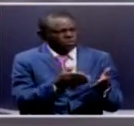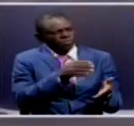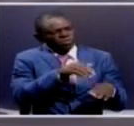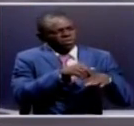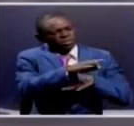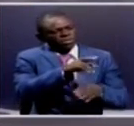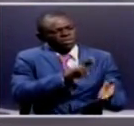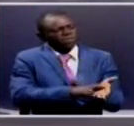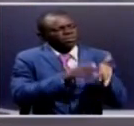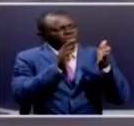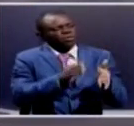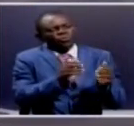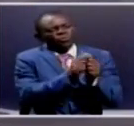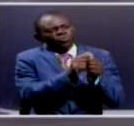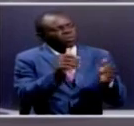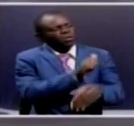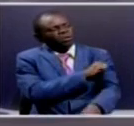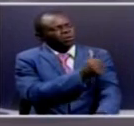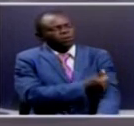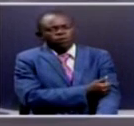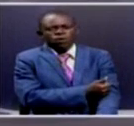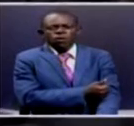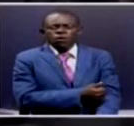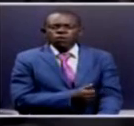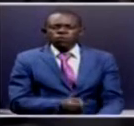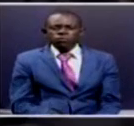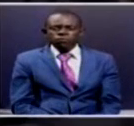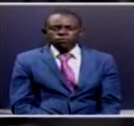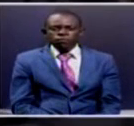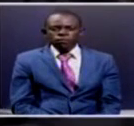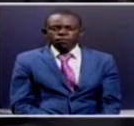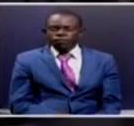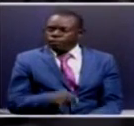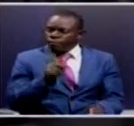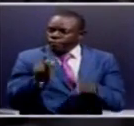all in the meetings. In fact, I'm told by participants